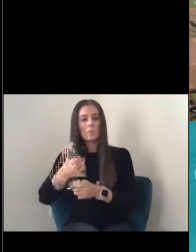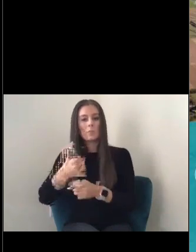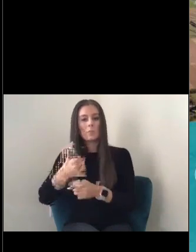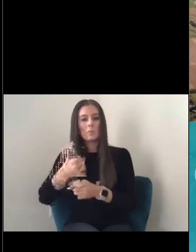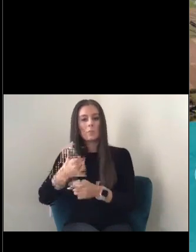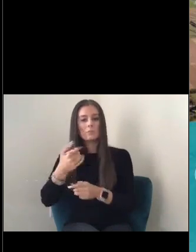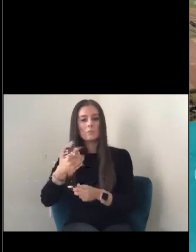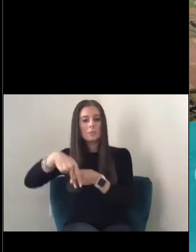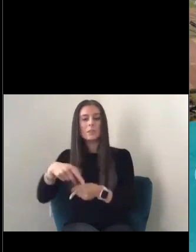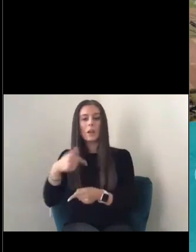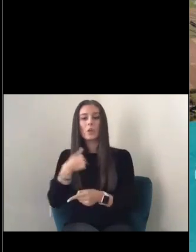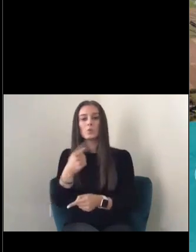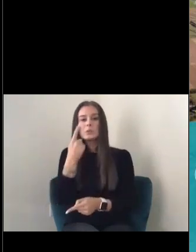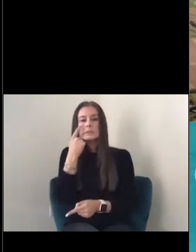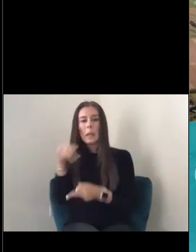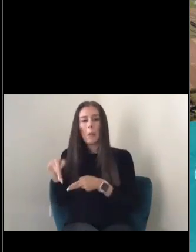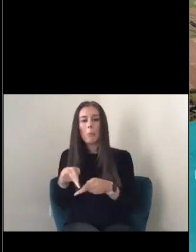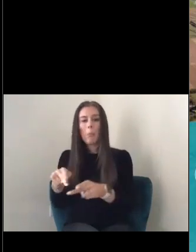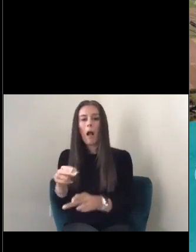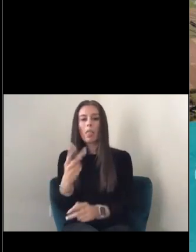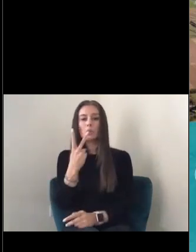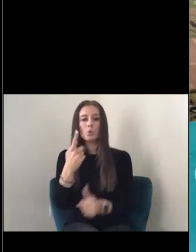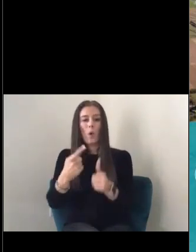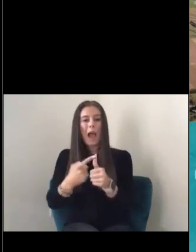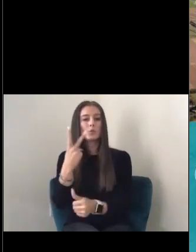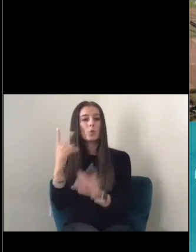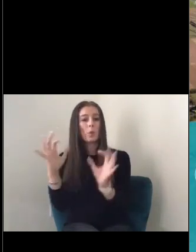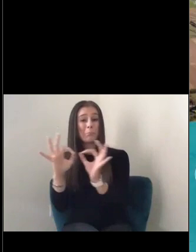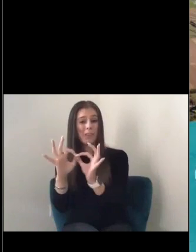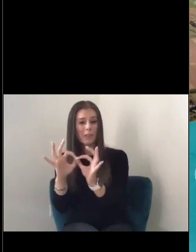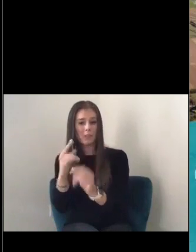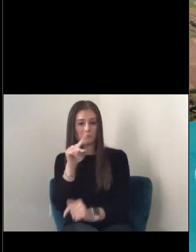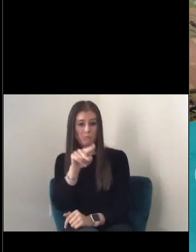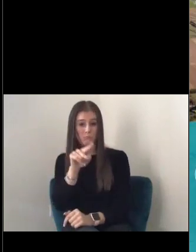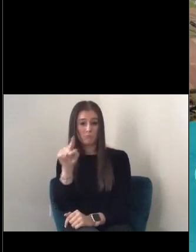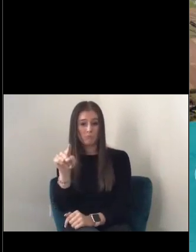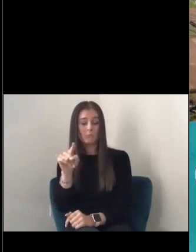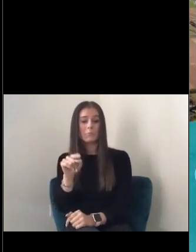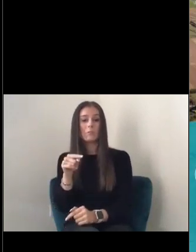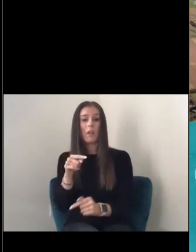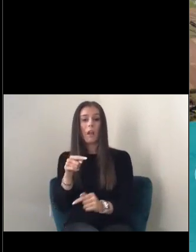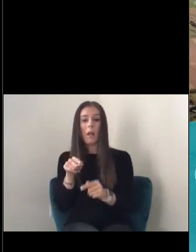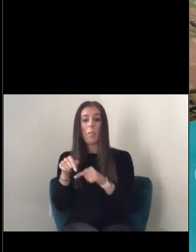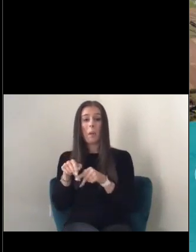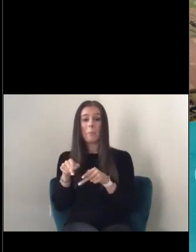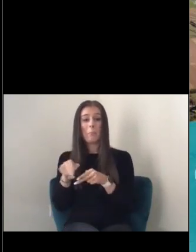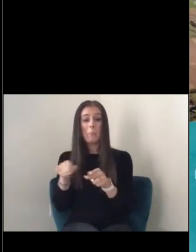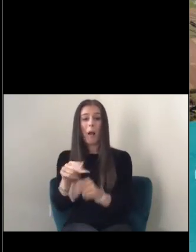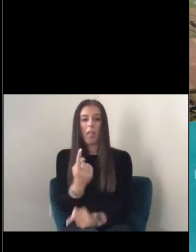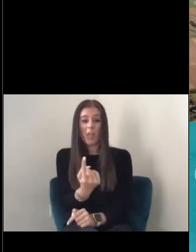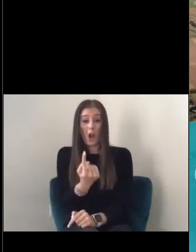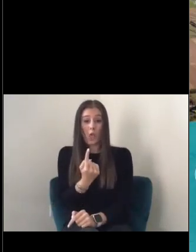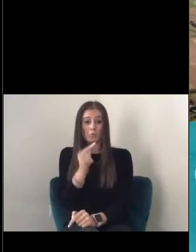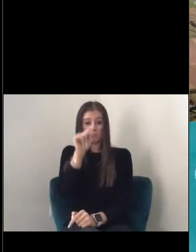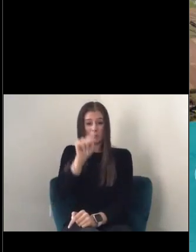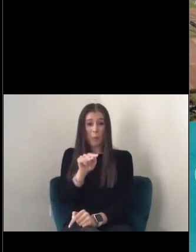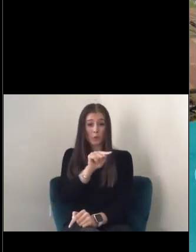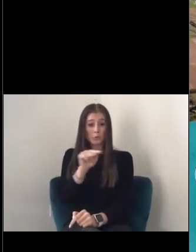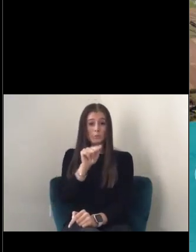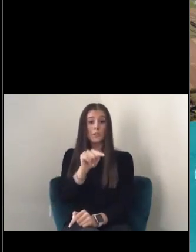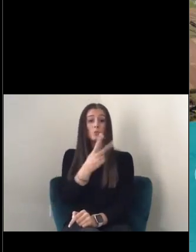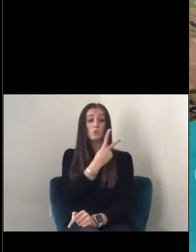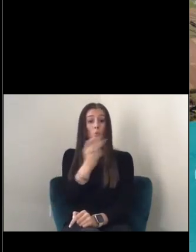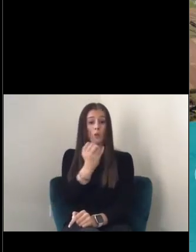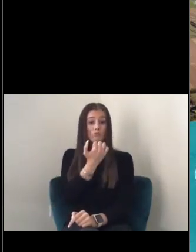paths are shown as numbers 2A and 2B on the image. The path closest to us is footpath 200. The